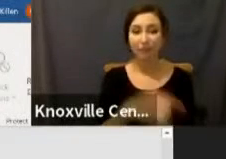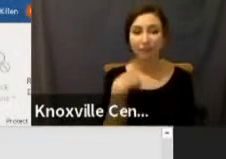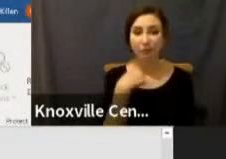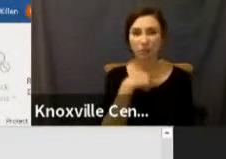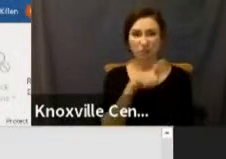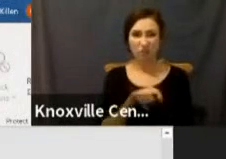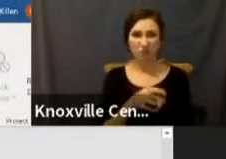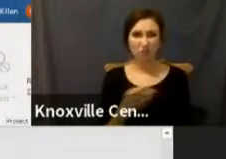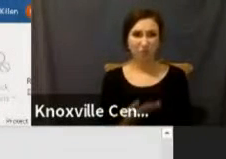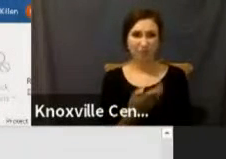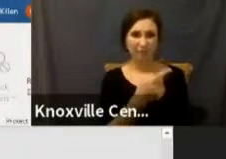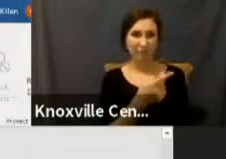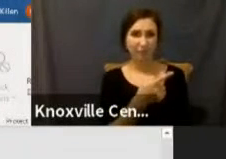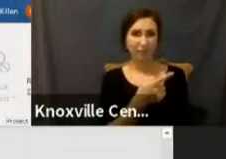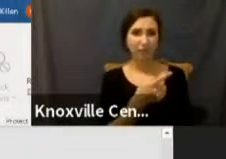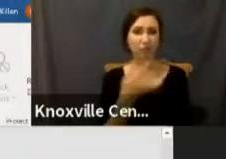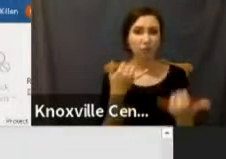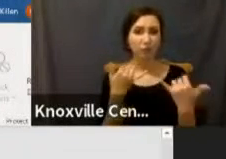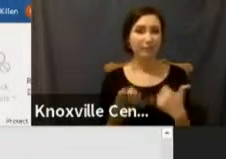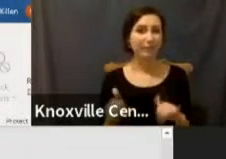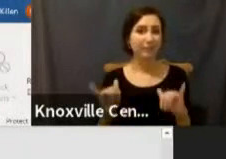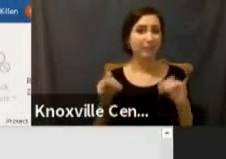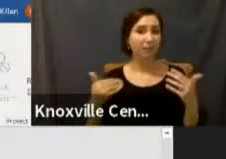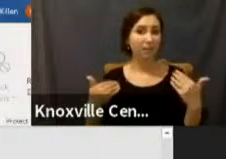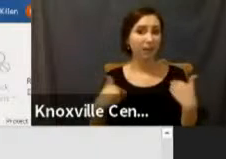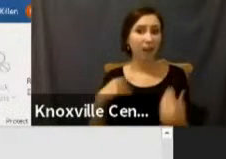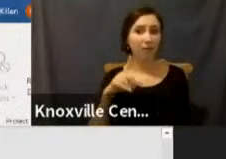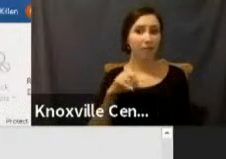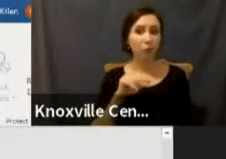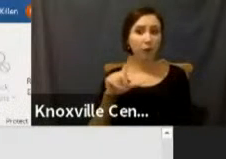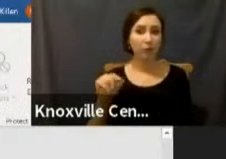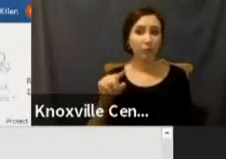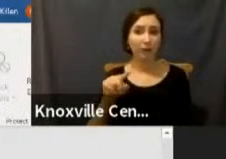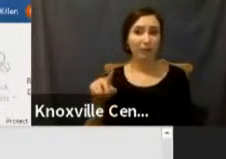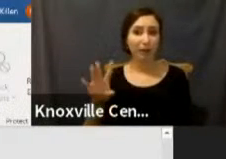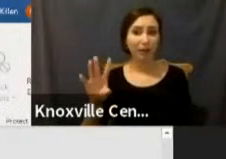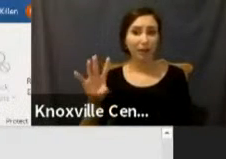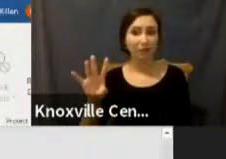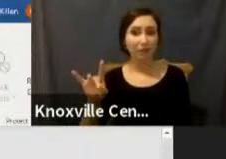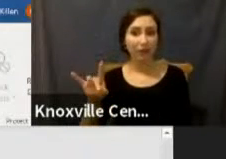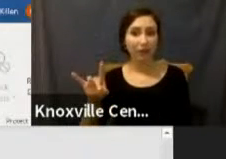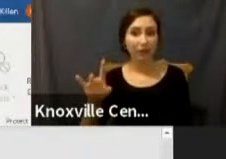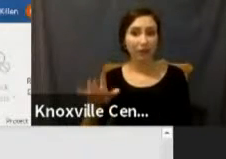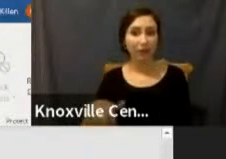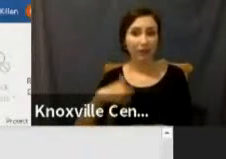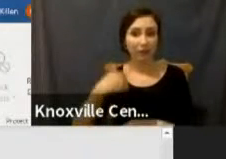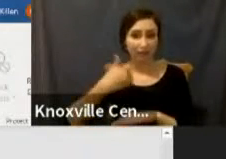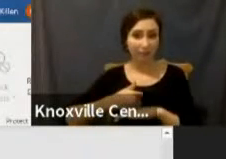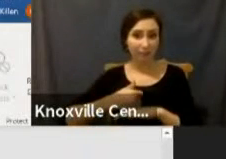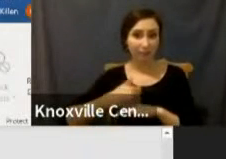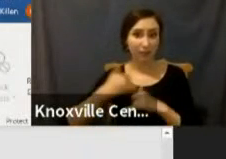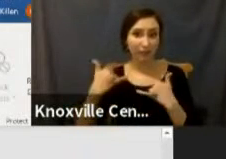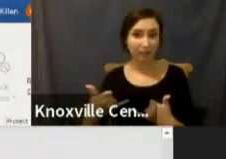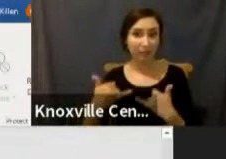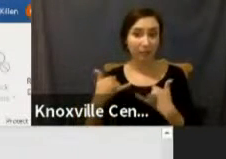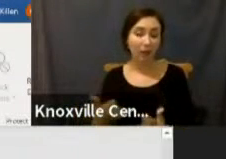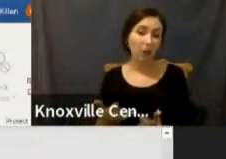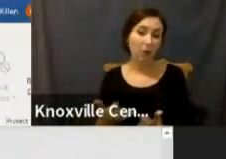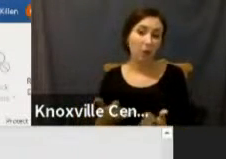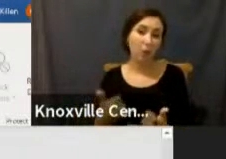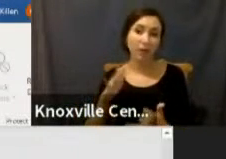here. We still have 2020-8 in place, and